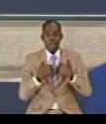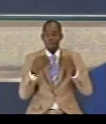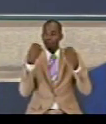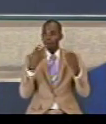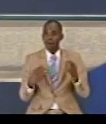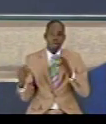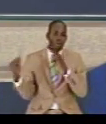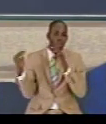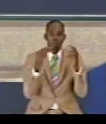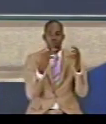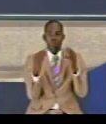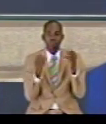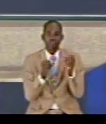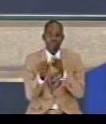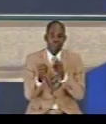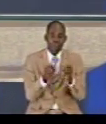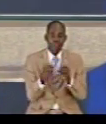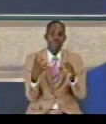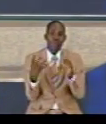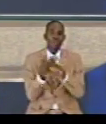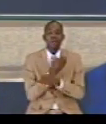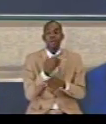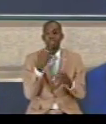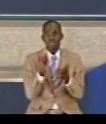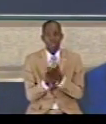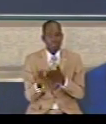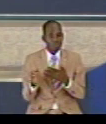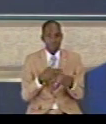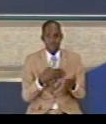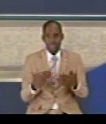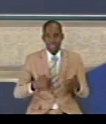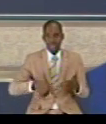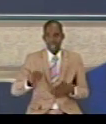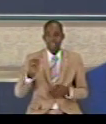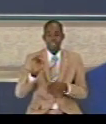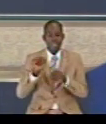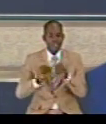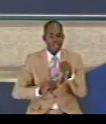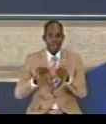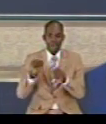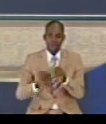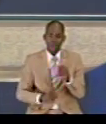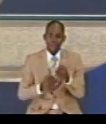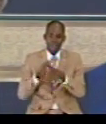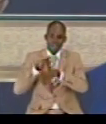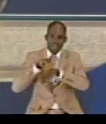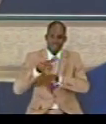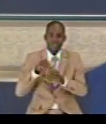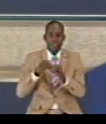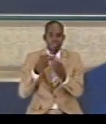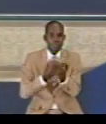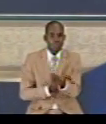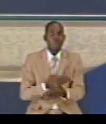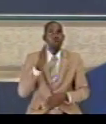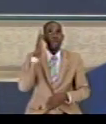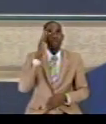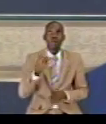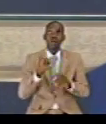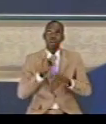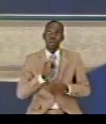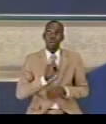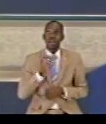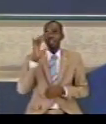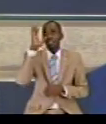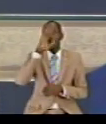early will I seek thee. Early in the morning will I seek thee. Early in my life will I seek thee. Early in